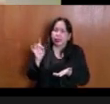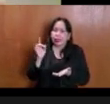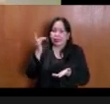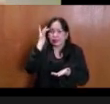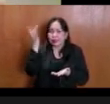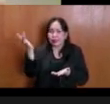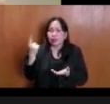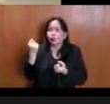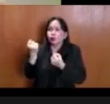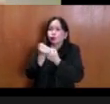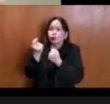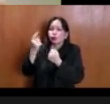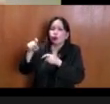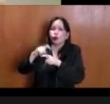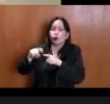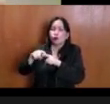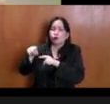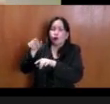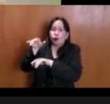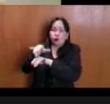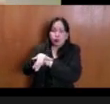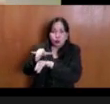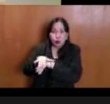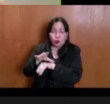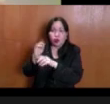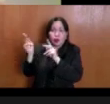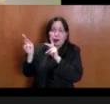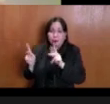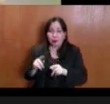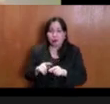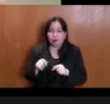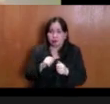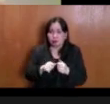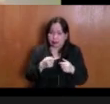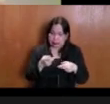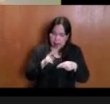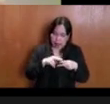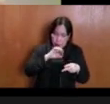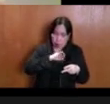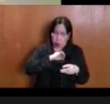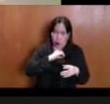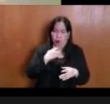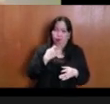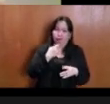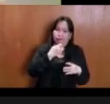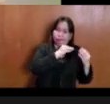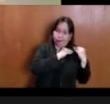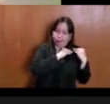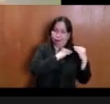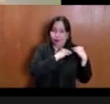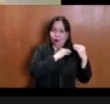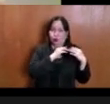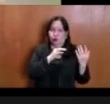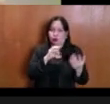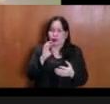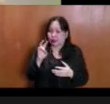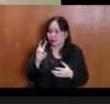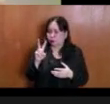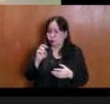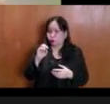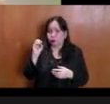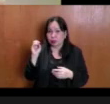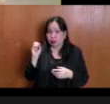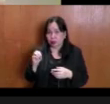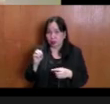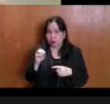for powering up Mindoro and Palawan, which take up more than 90% of the 72%